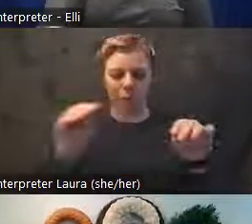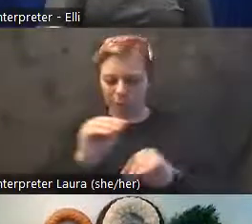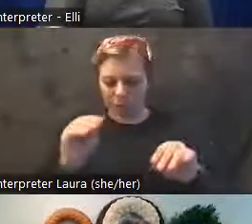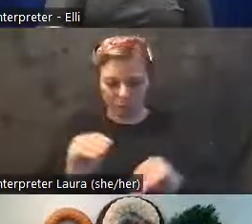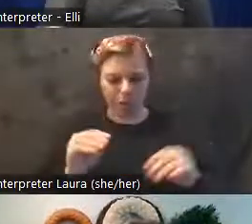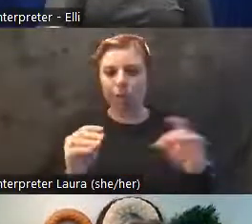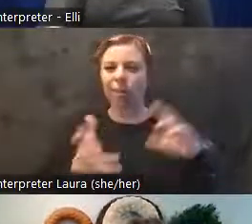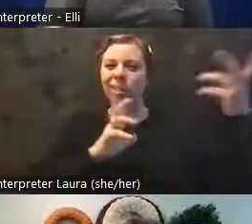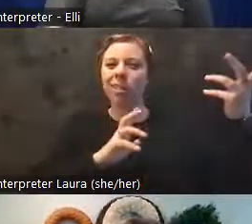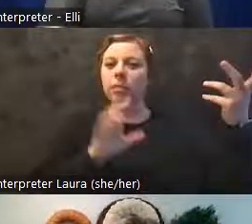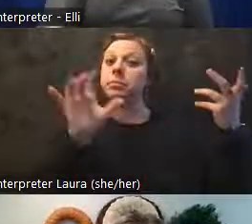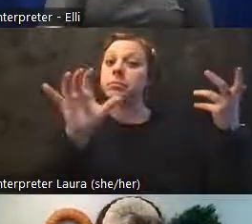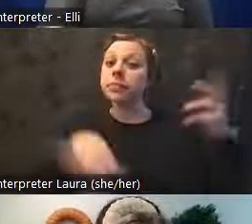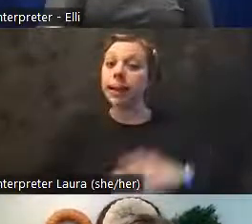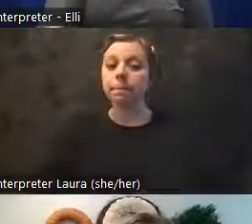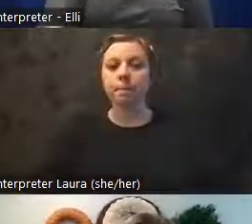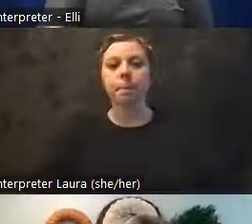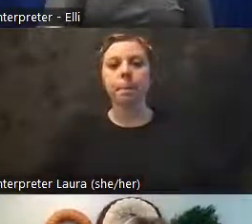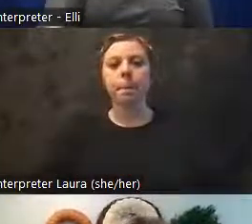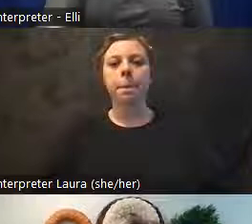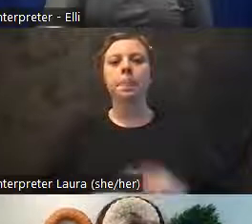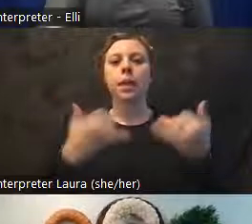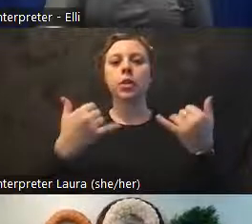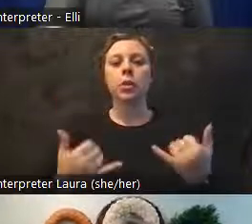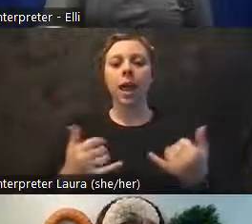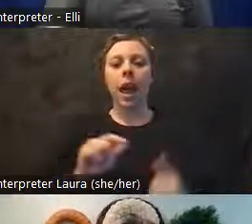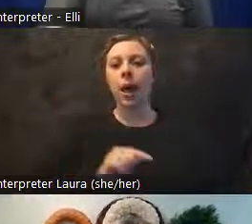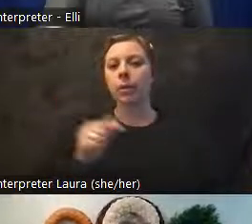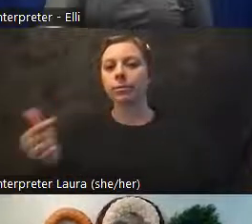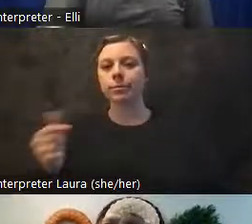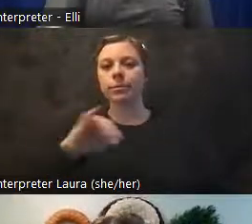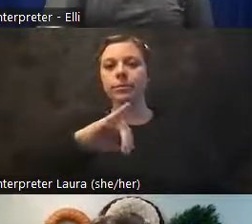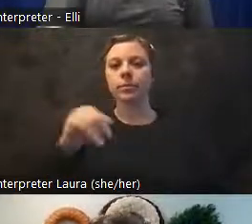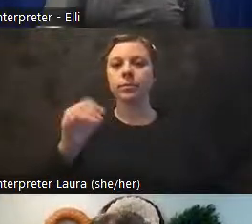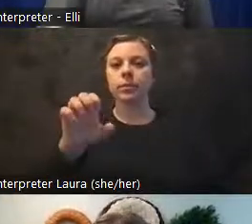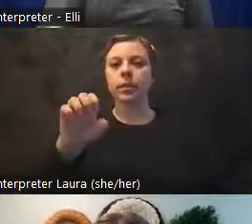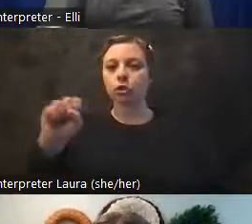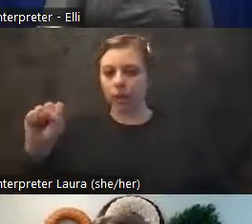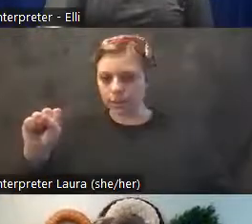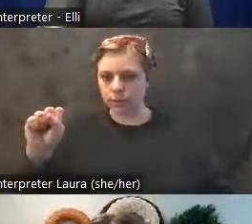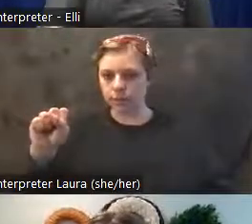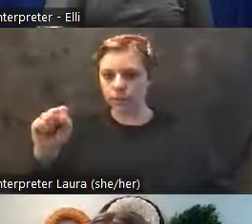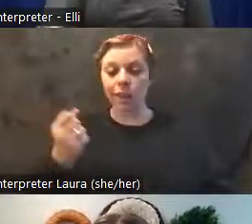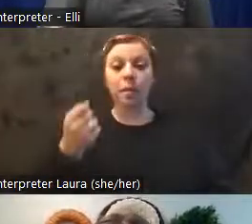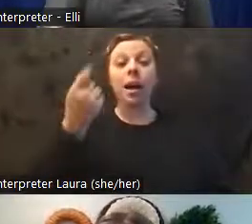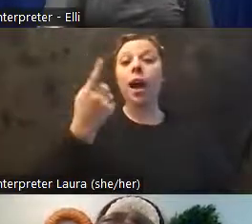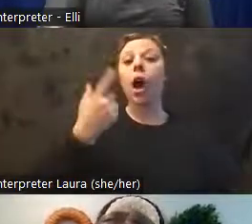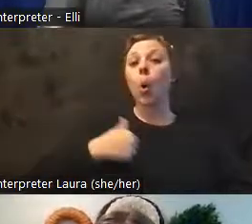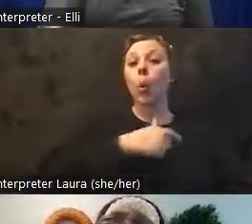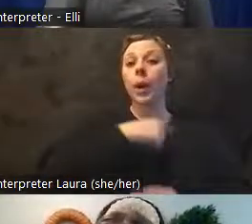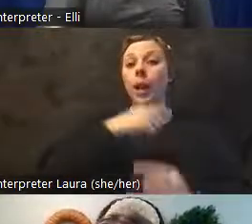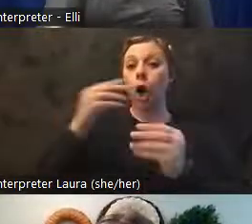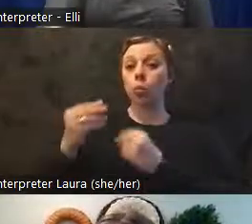So I'm going to transition over to Jess quickly, but as providers who work on campus, regardless